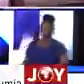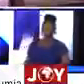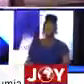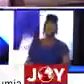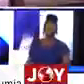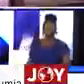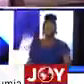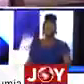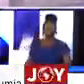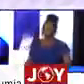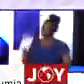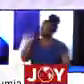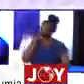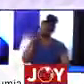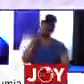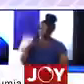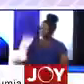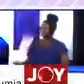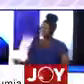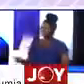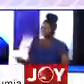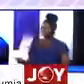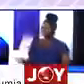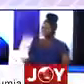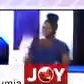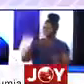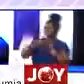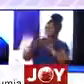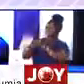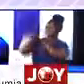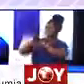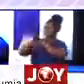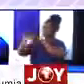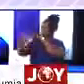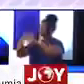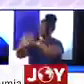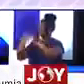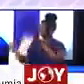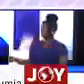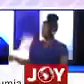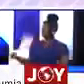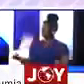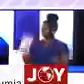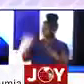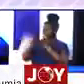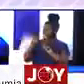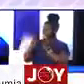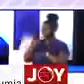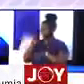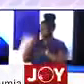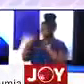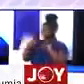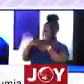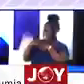You couldn't afford chalk, but there was no crisis. So if our mismanaged economy is